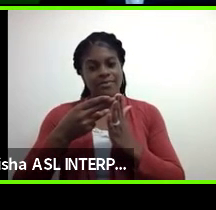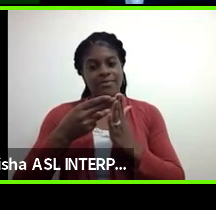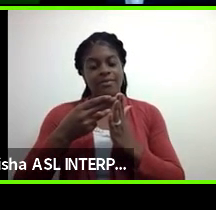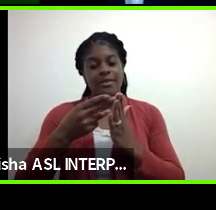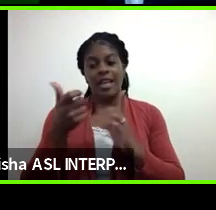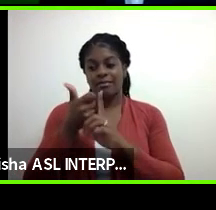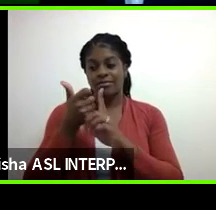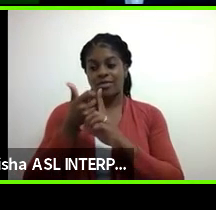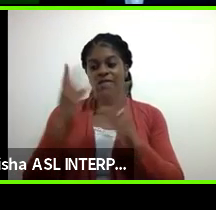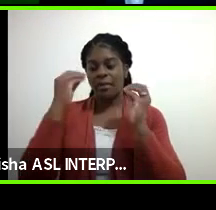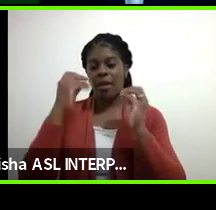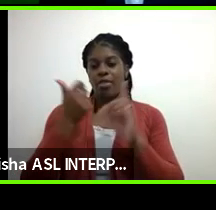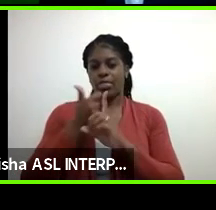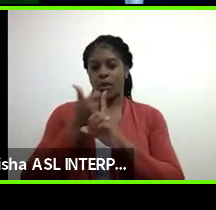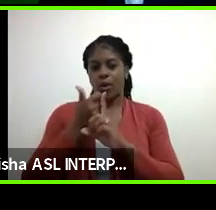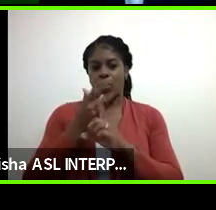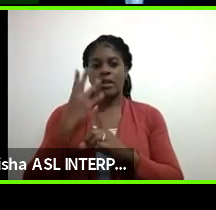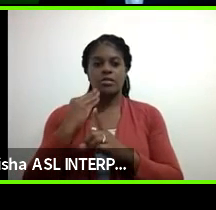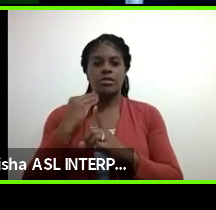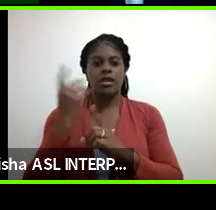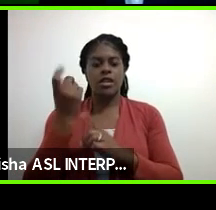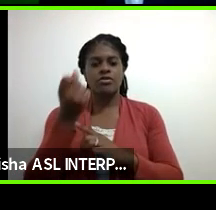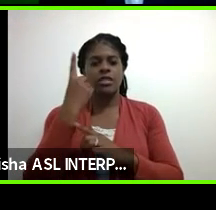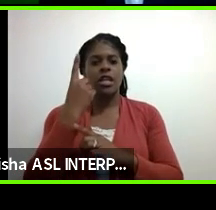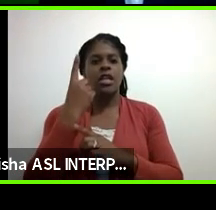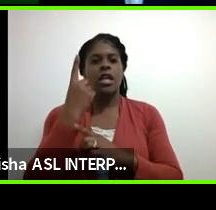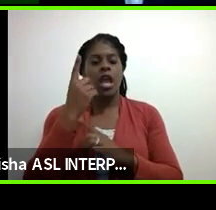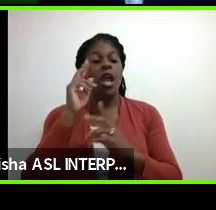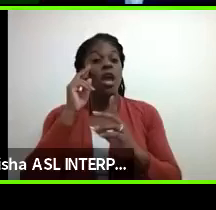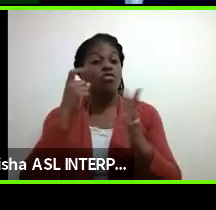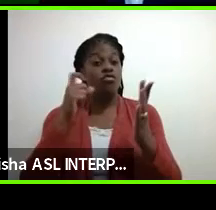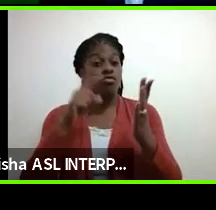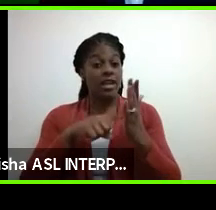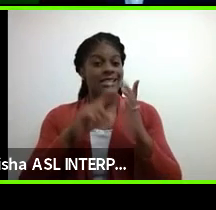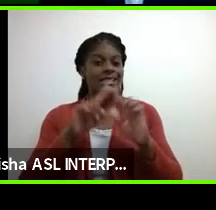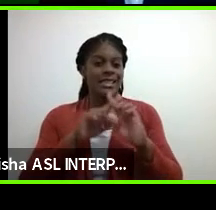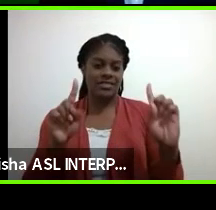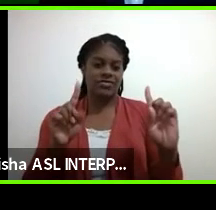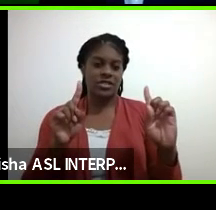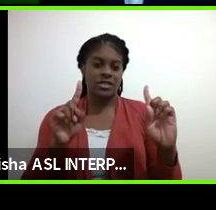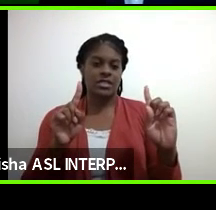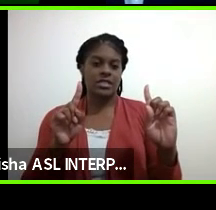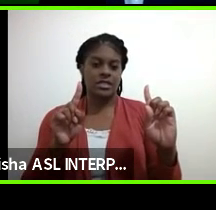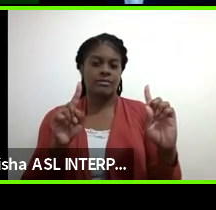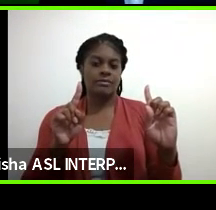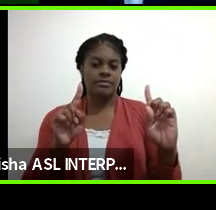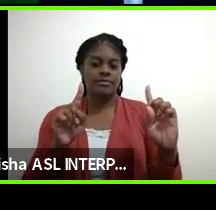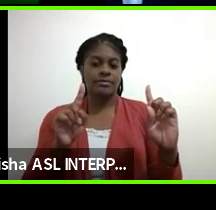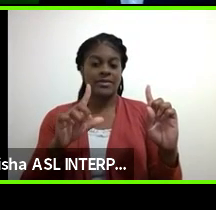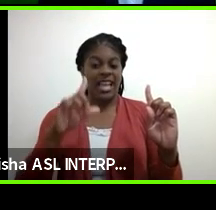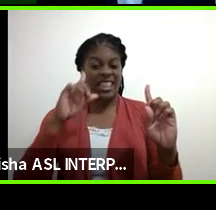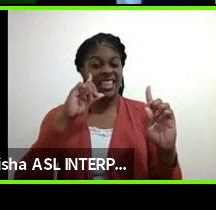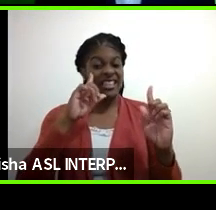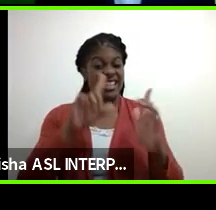own experiences and understanding and recognizing those differences. I think that's a